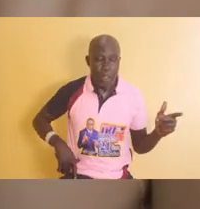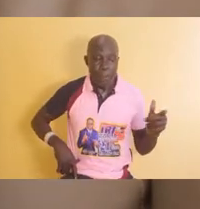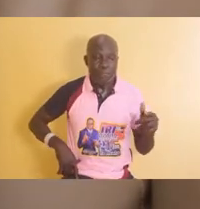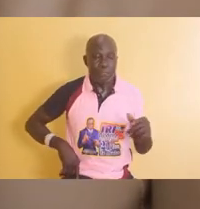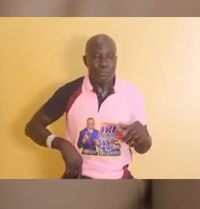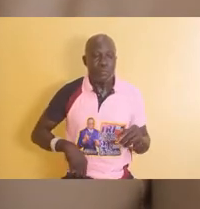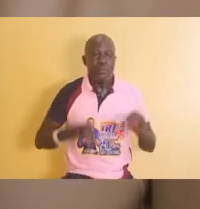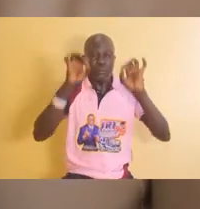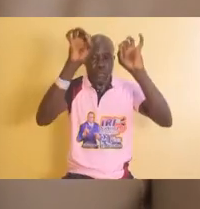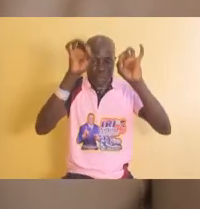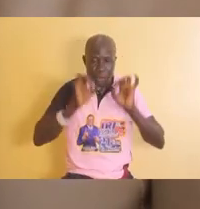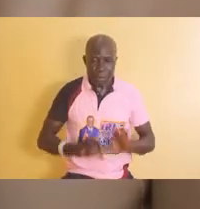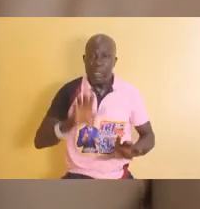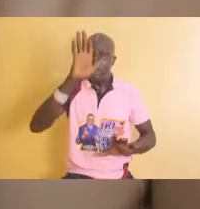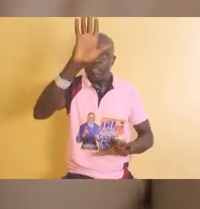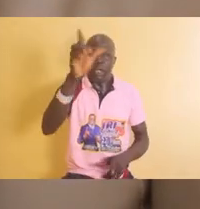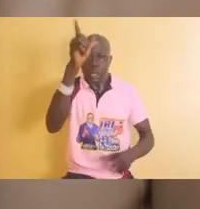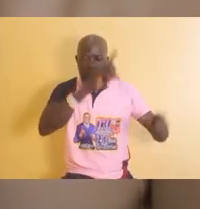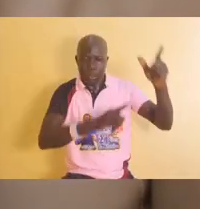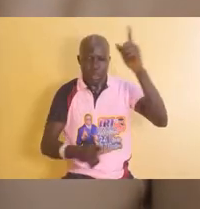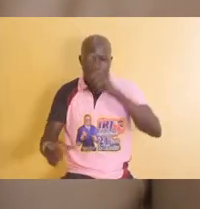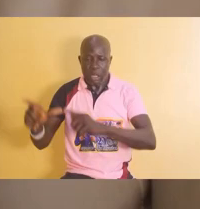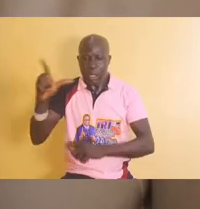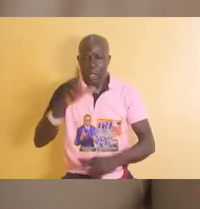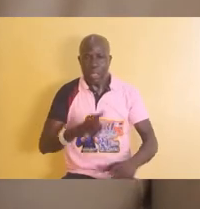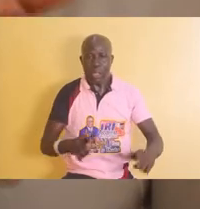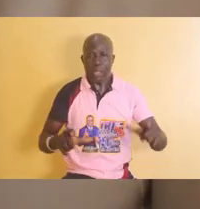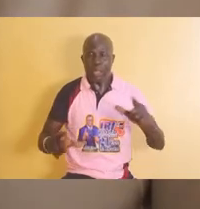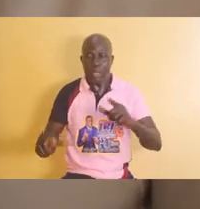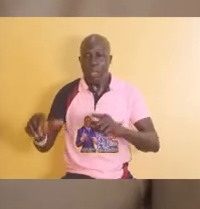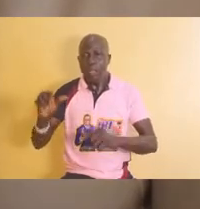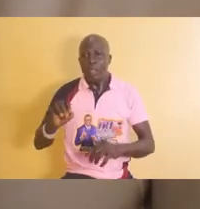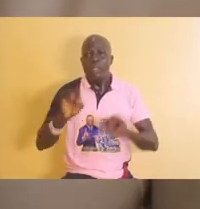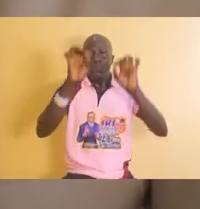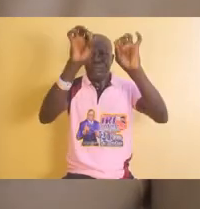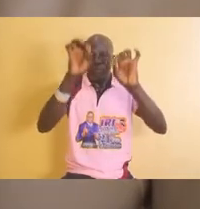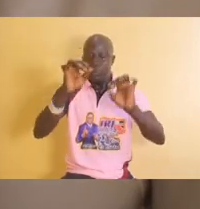Come in the dere, Baba, come in the dere.